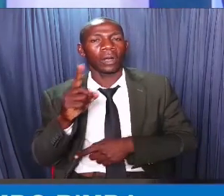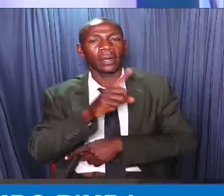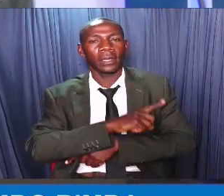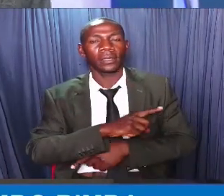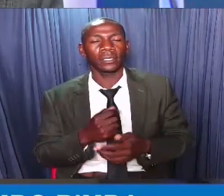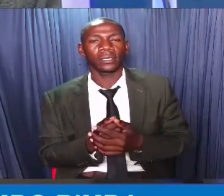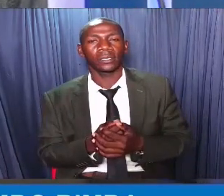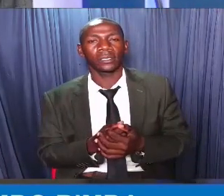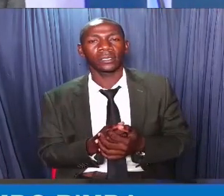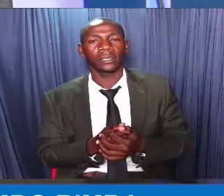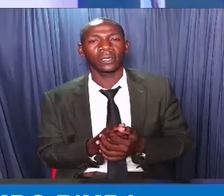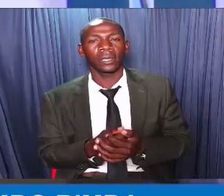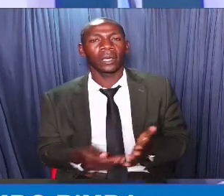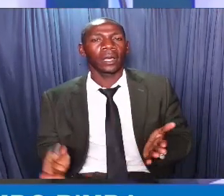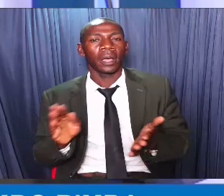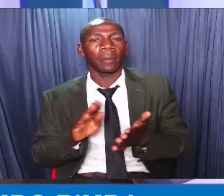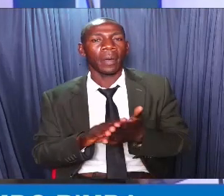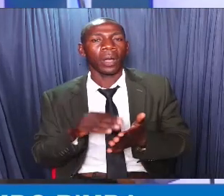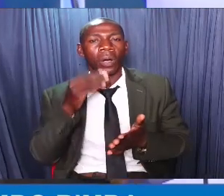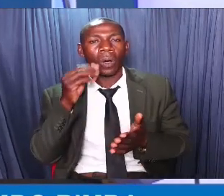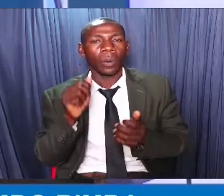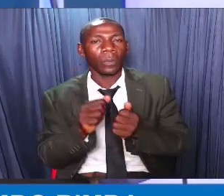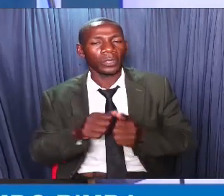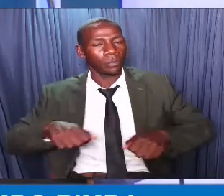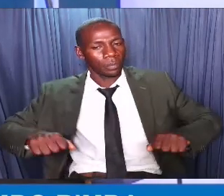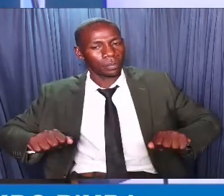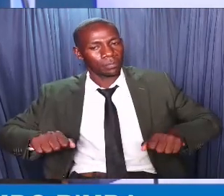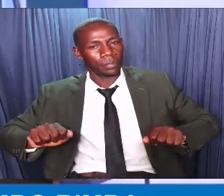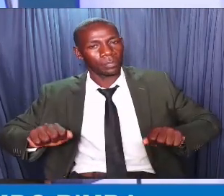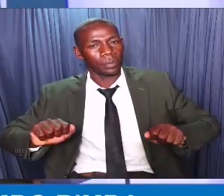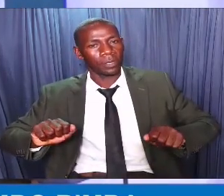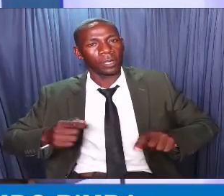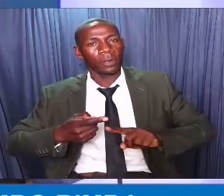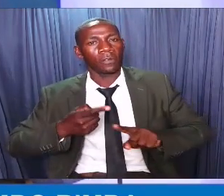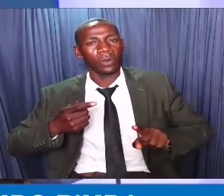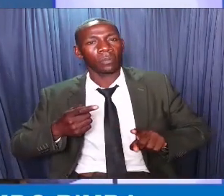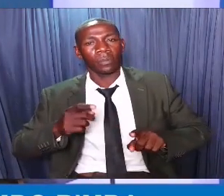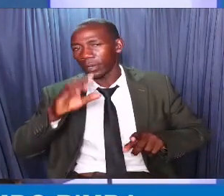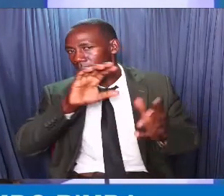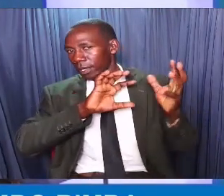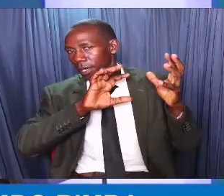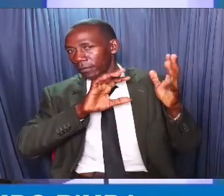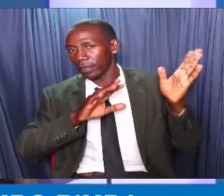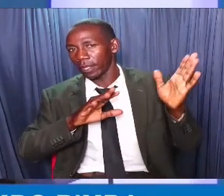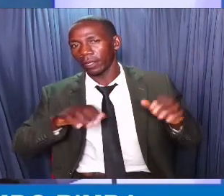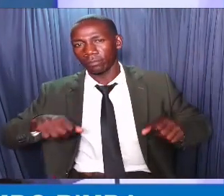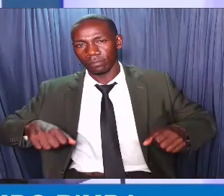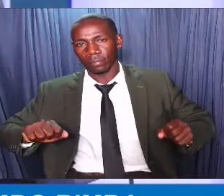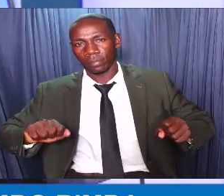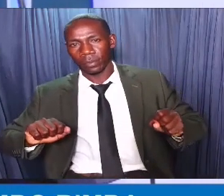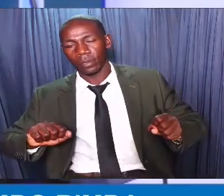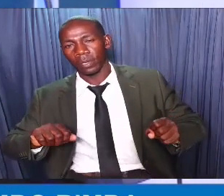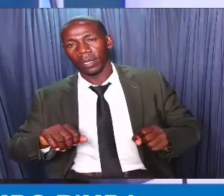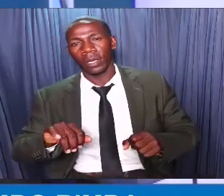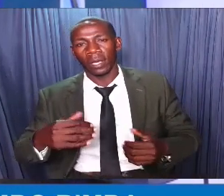Because one day. Nilienda nyumbani na pikipiki. I went home with a motorbike. Kutoka Shariani nikaenda kwetu. From Shariani connecting to our home.